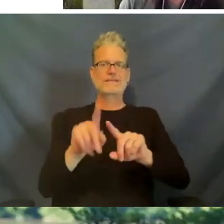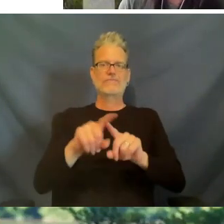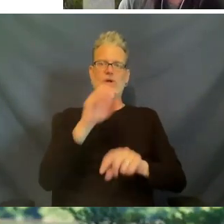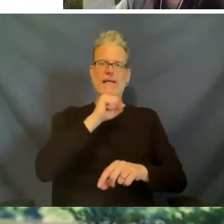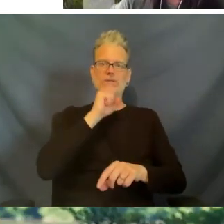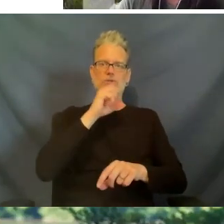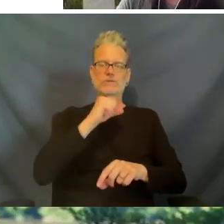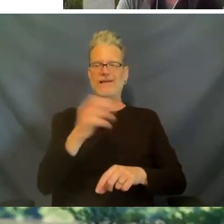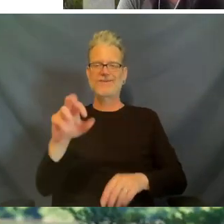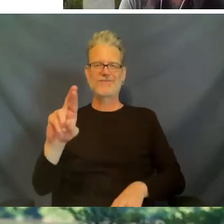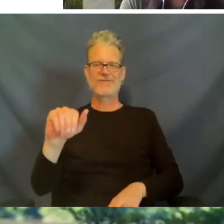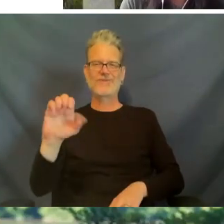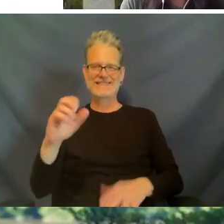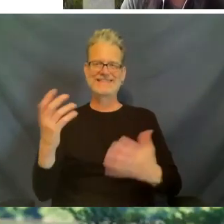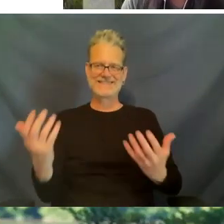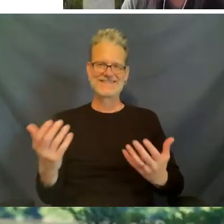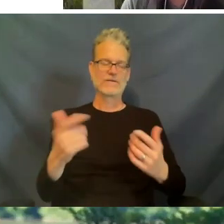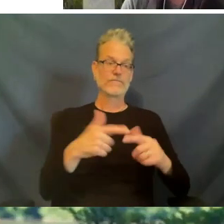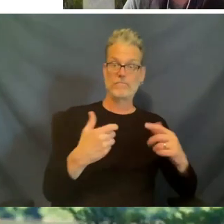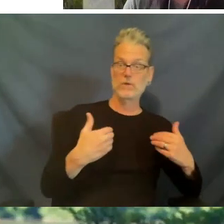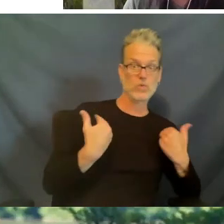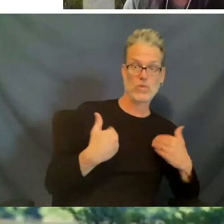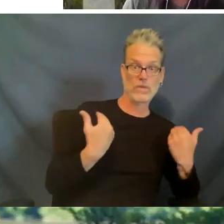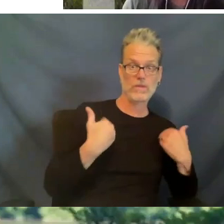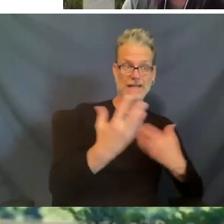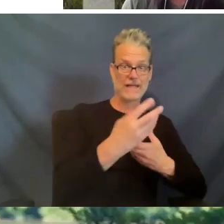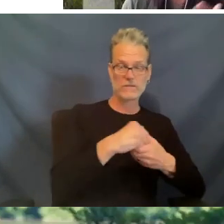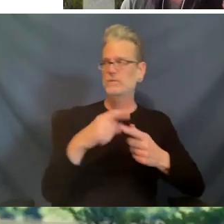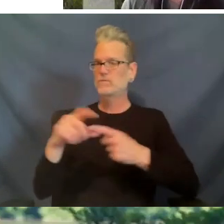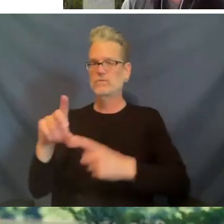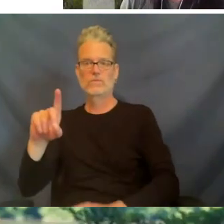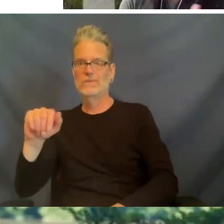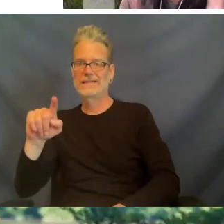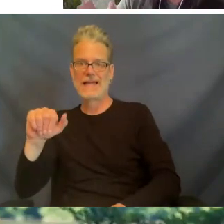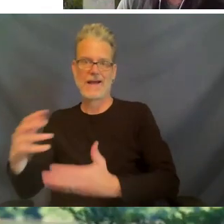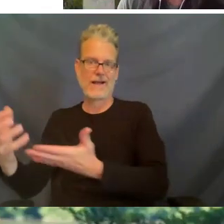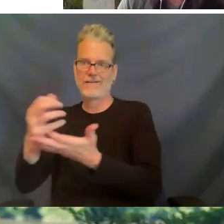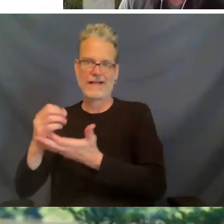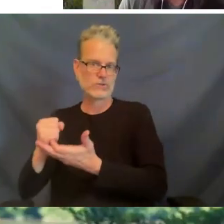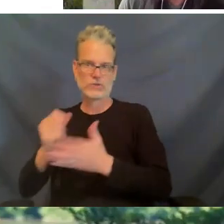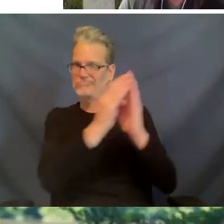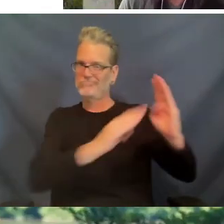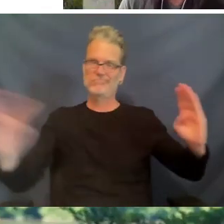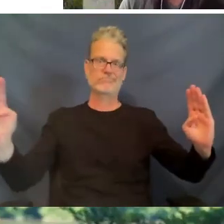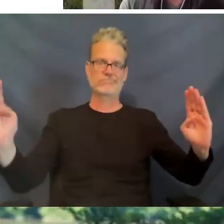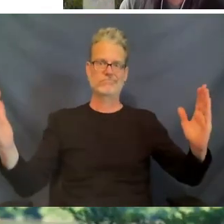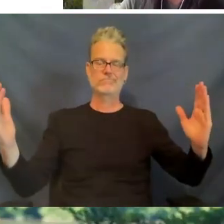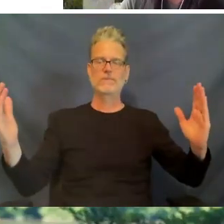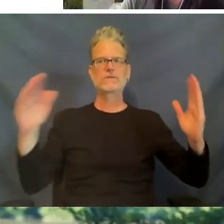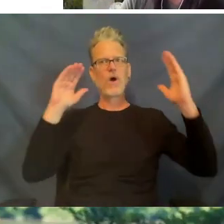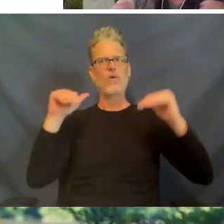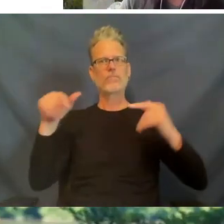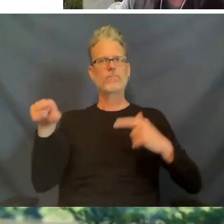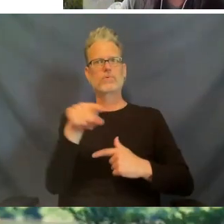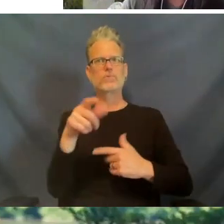in activities from youth engagement to data collection. So I hope through this portion you've found out